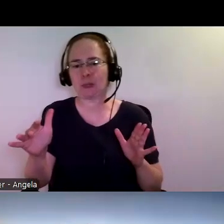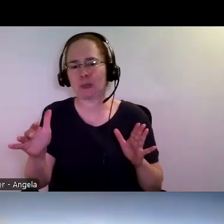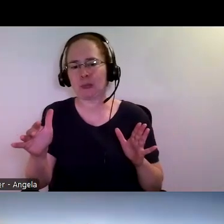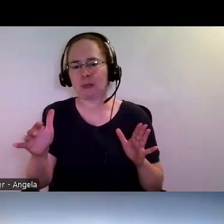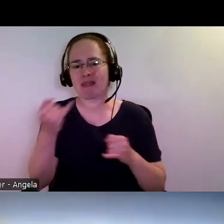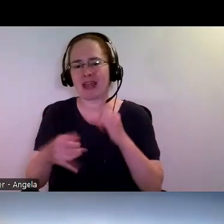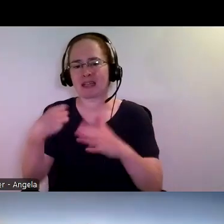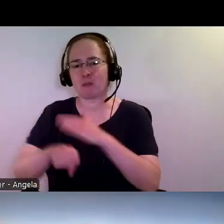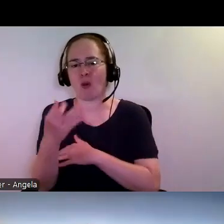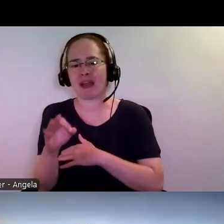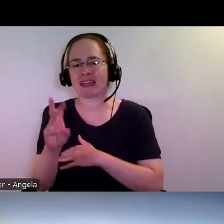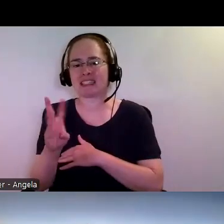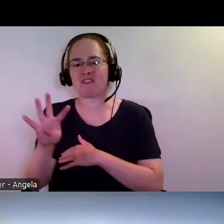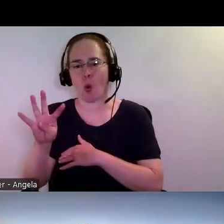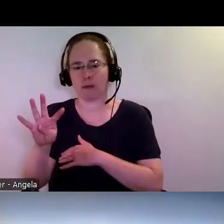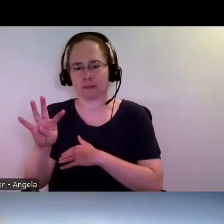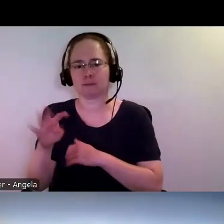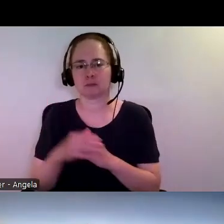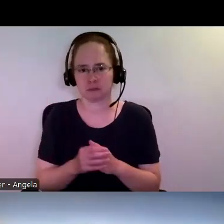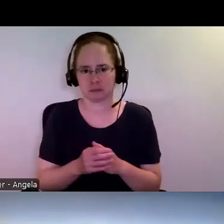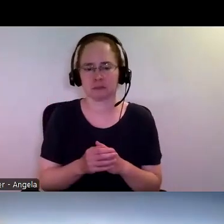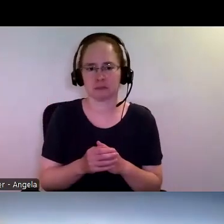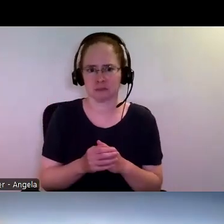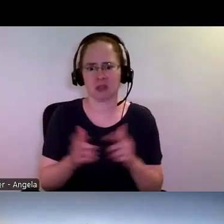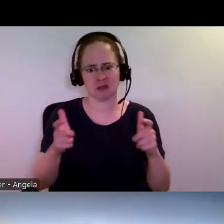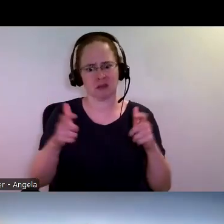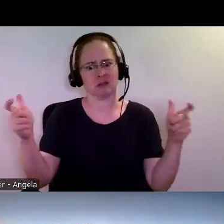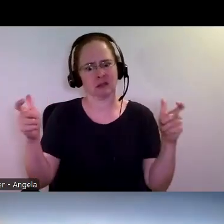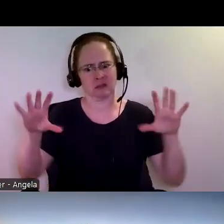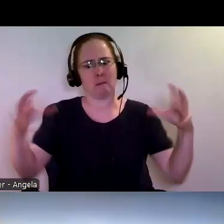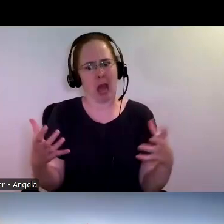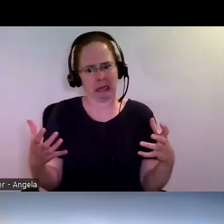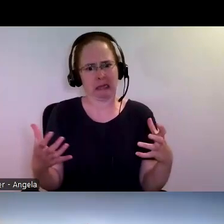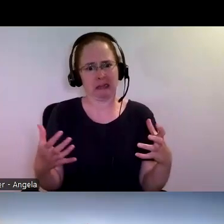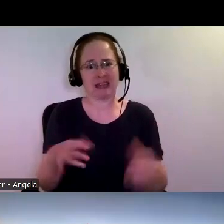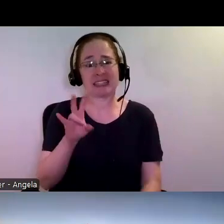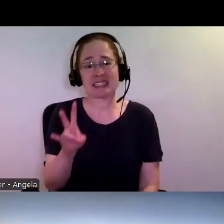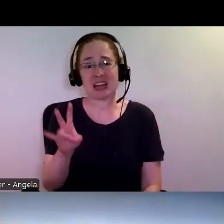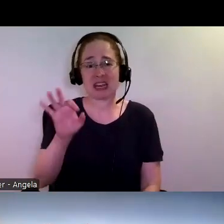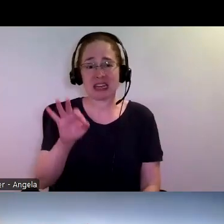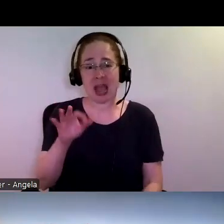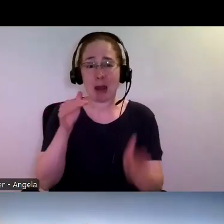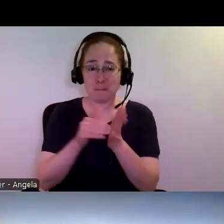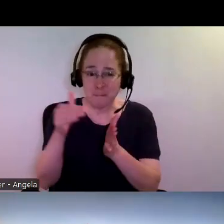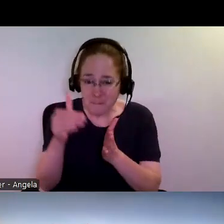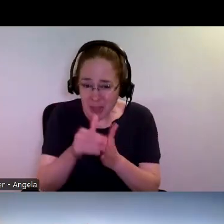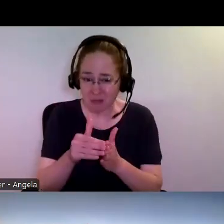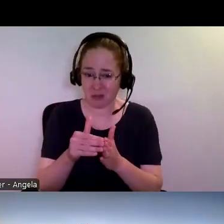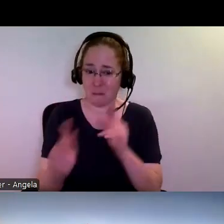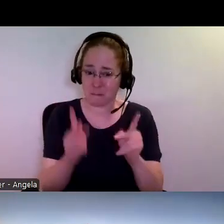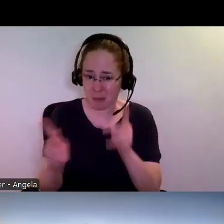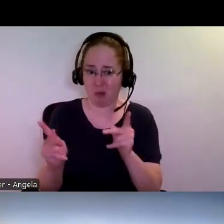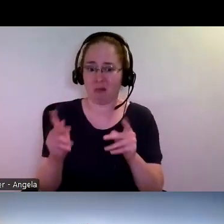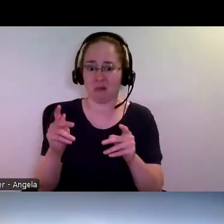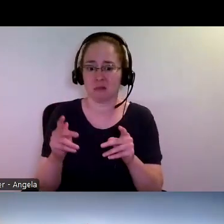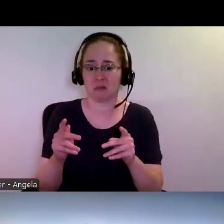in 1964. So it's a huge block, 79 million strong. And